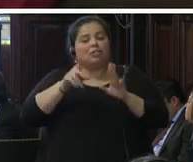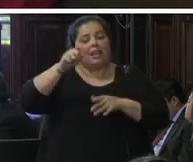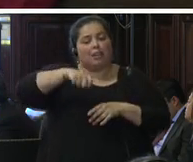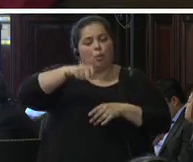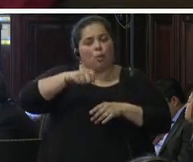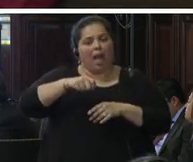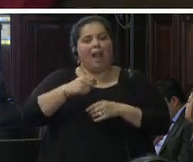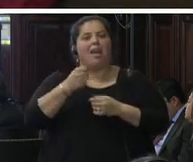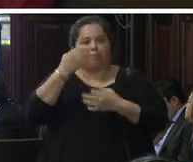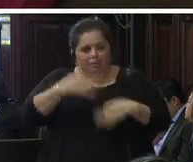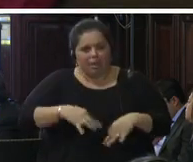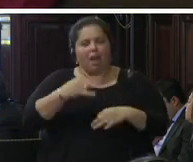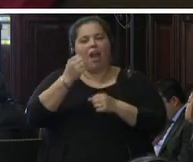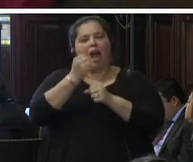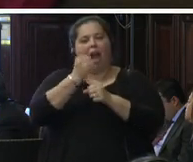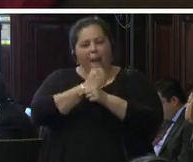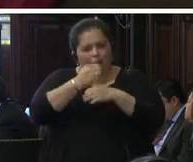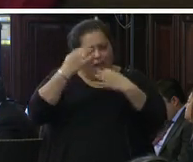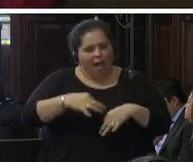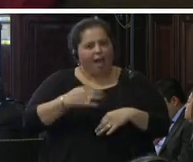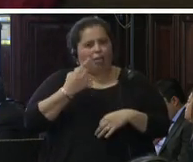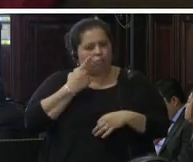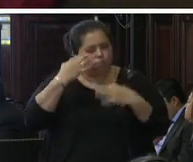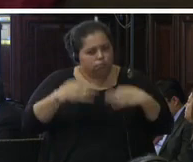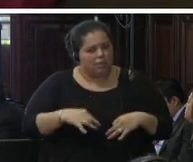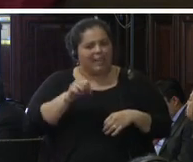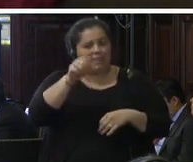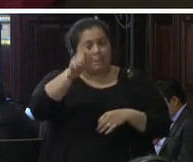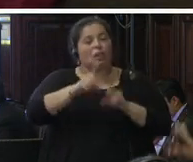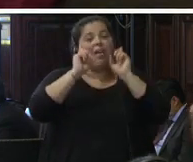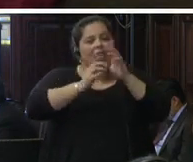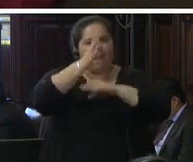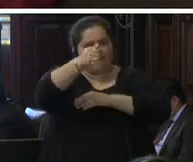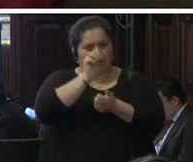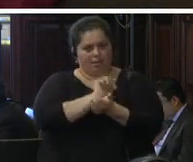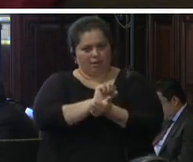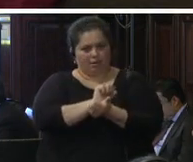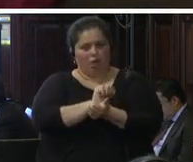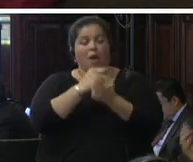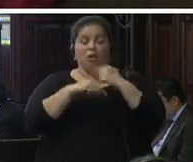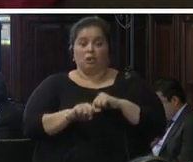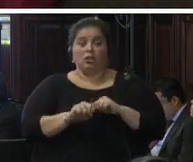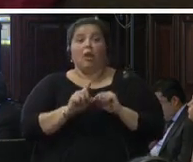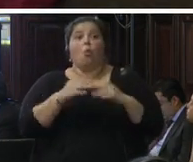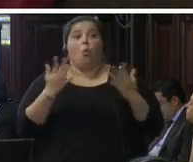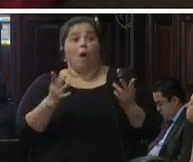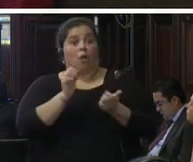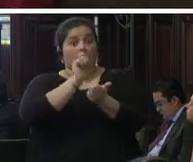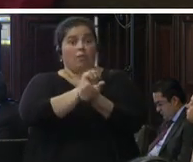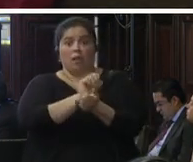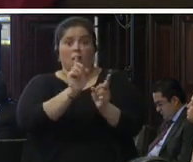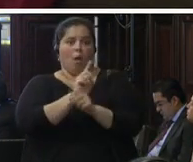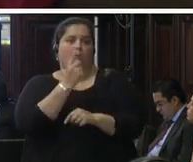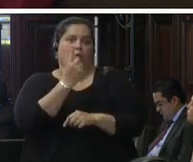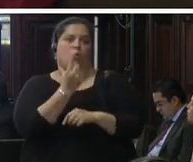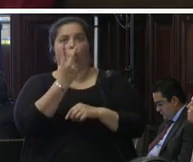when they're remanded they're not remanded for a year or two years they're remanded for maybe 30 days and they